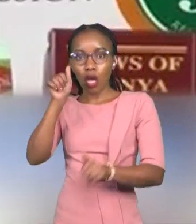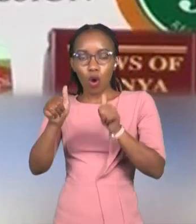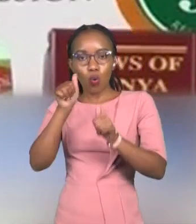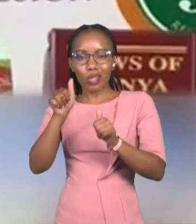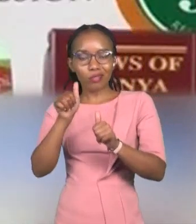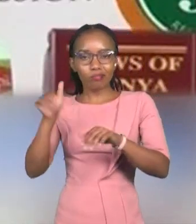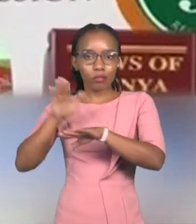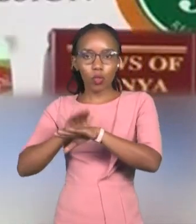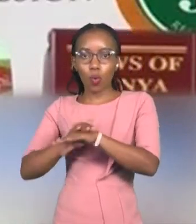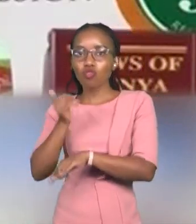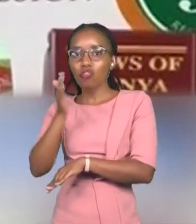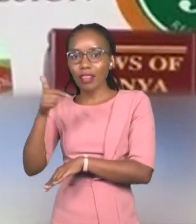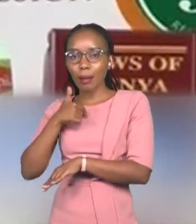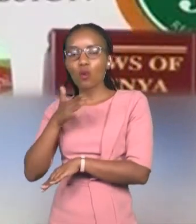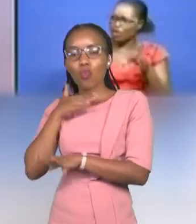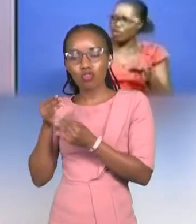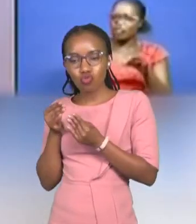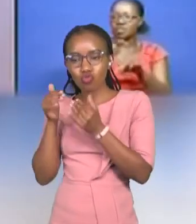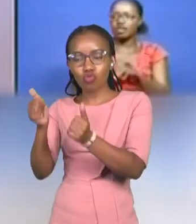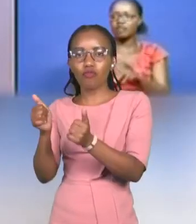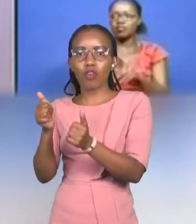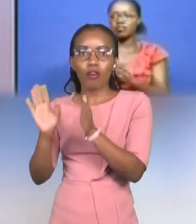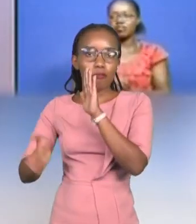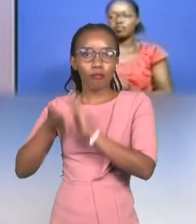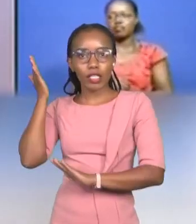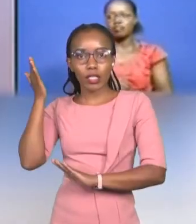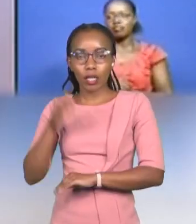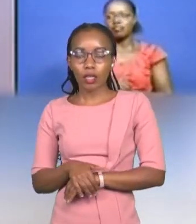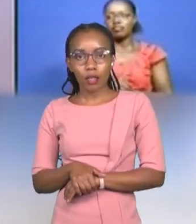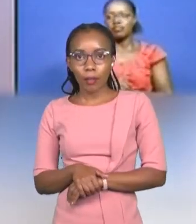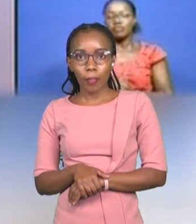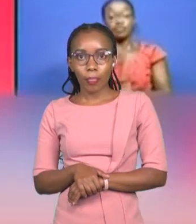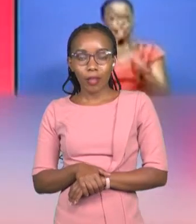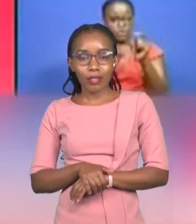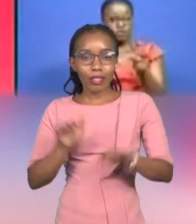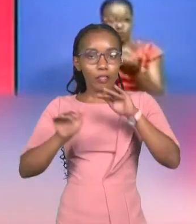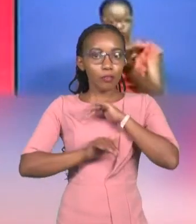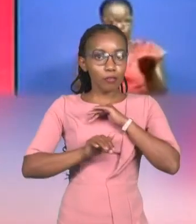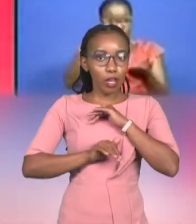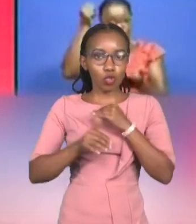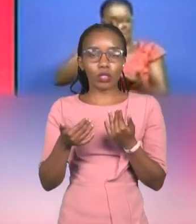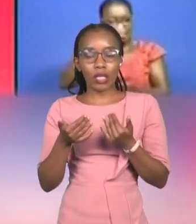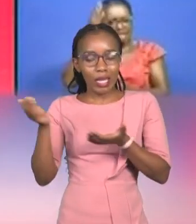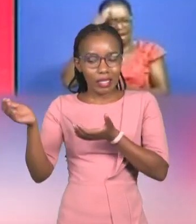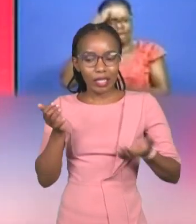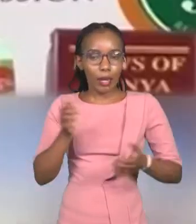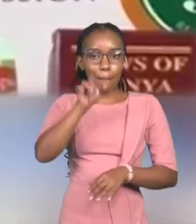dissatisfaction which I would want to address as a matter of urgency. Levels of satisfaction are so high, and that